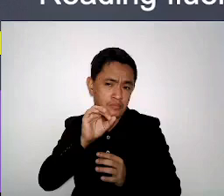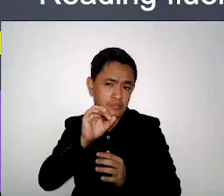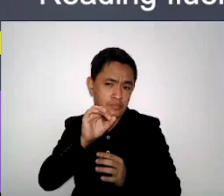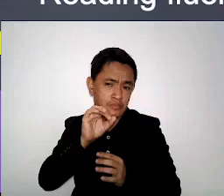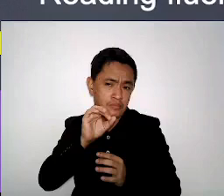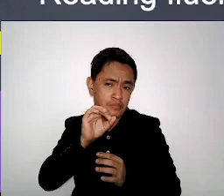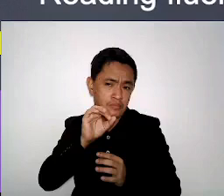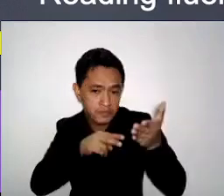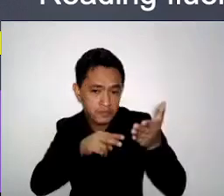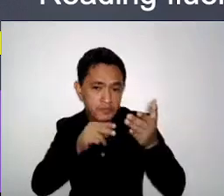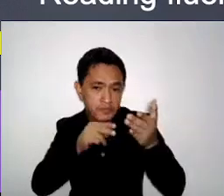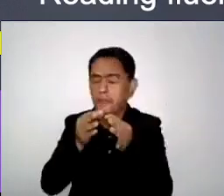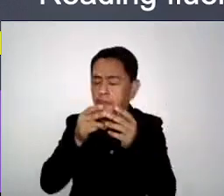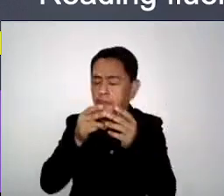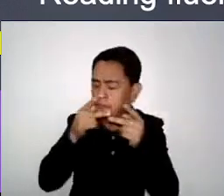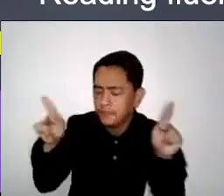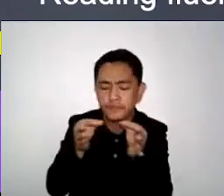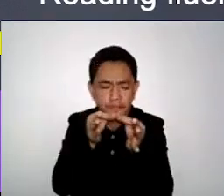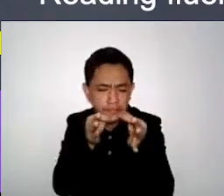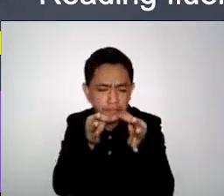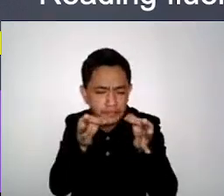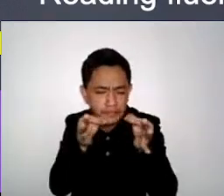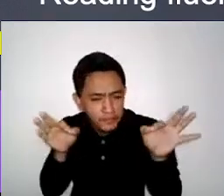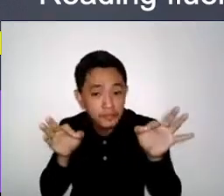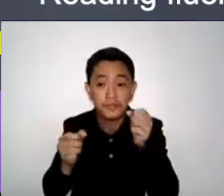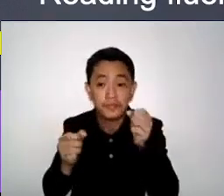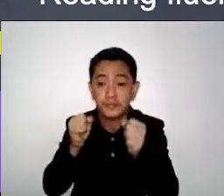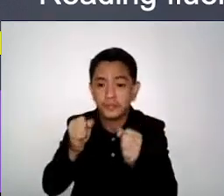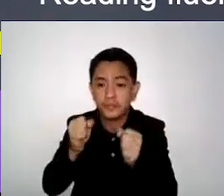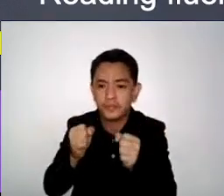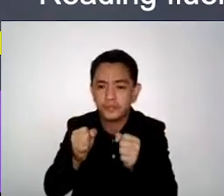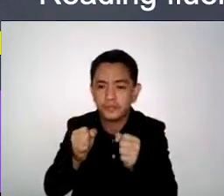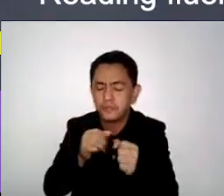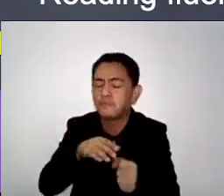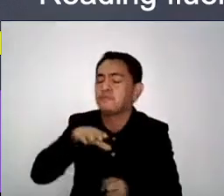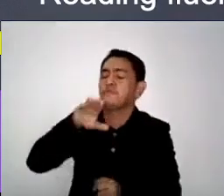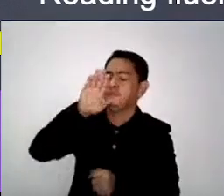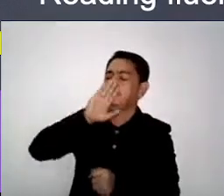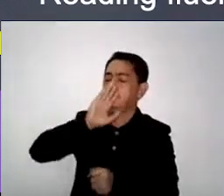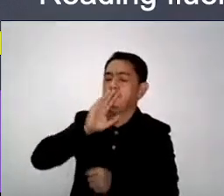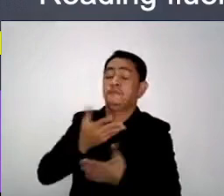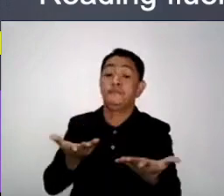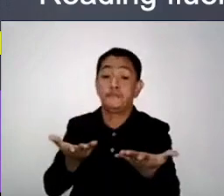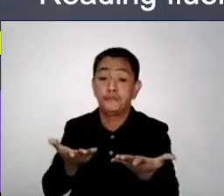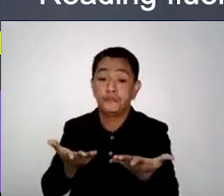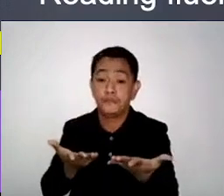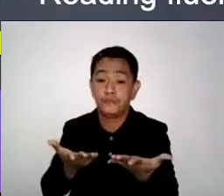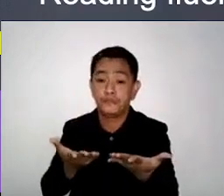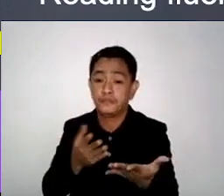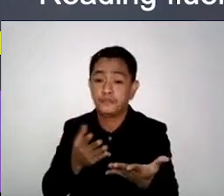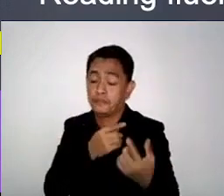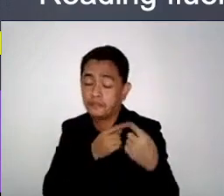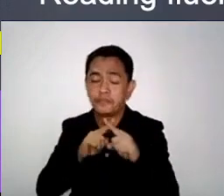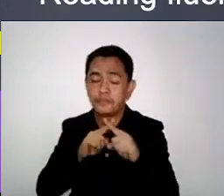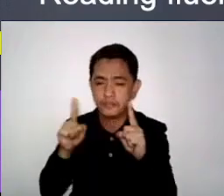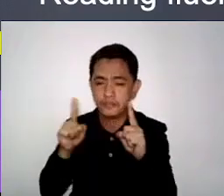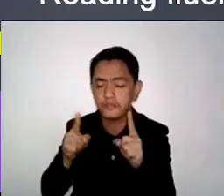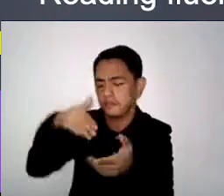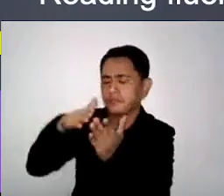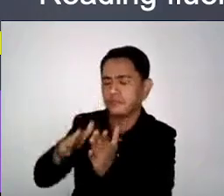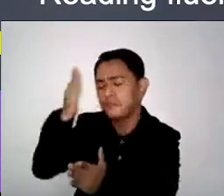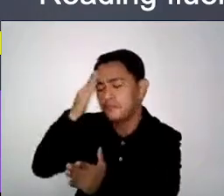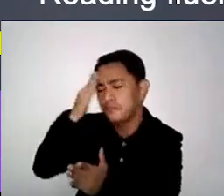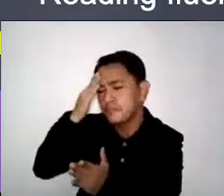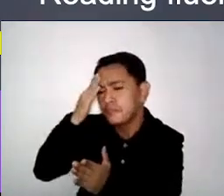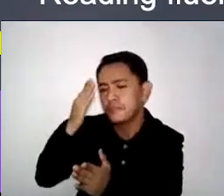short text levels would be a frustrating task. It is also possible that a learner knows the name and formation